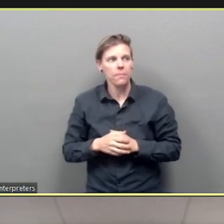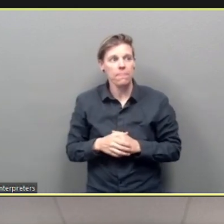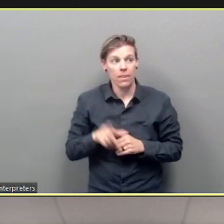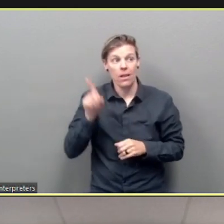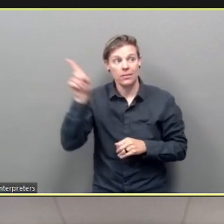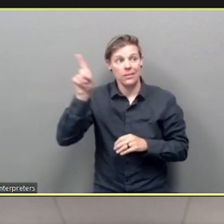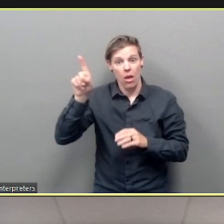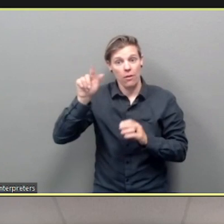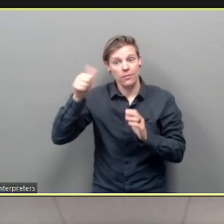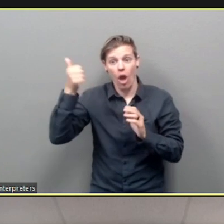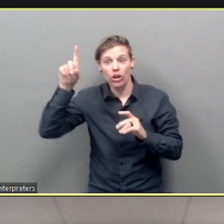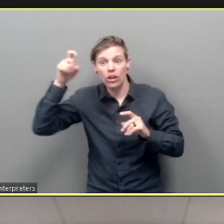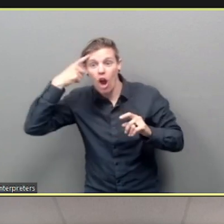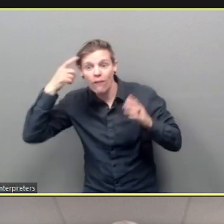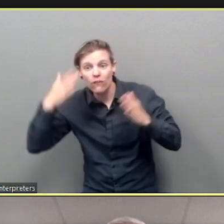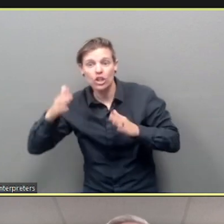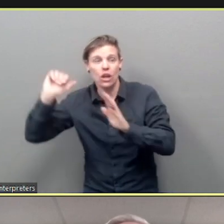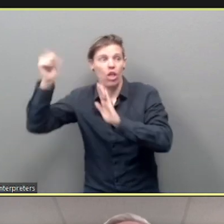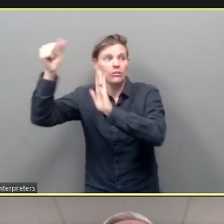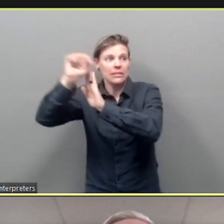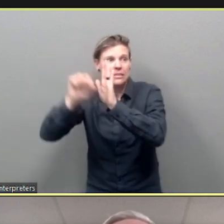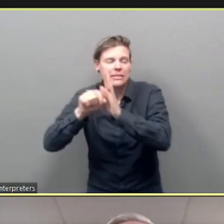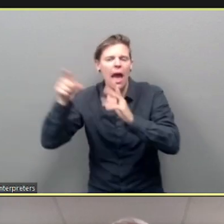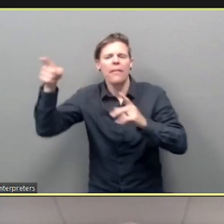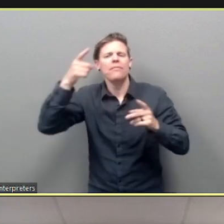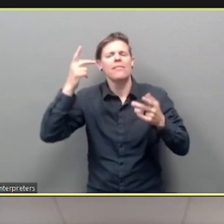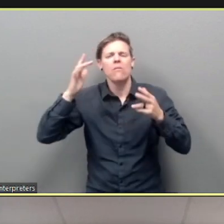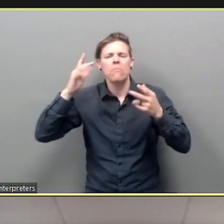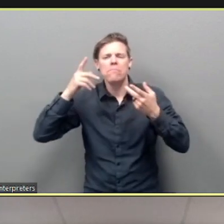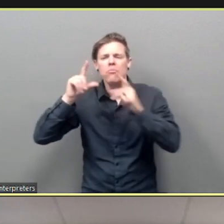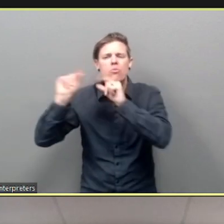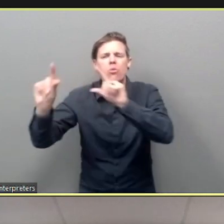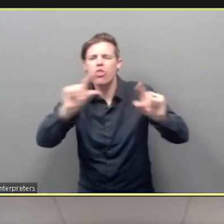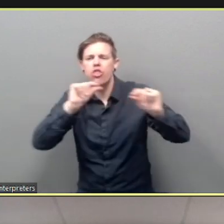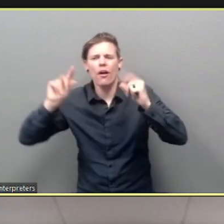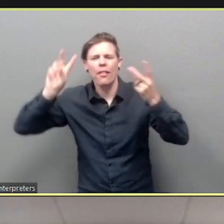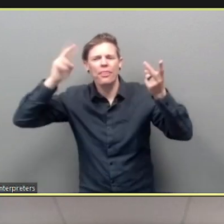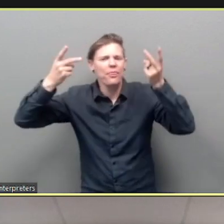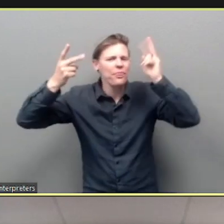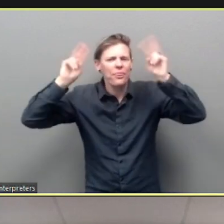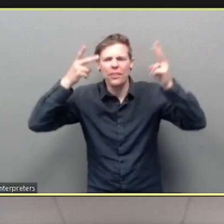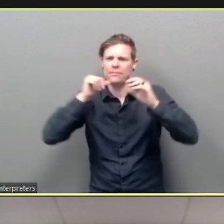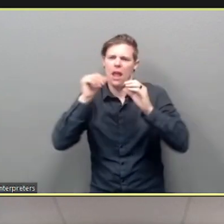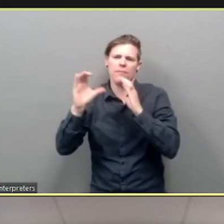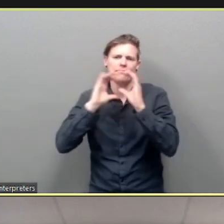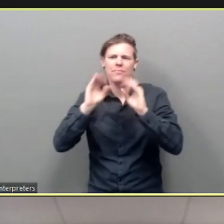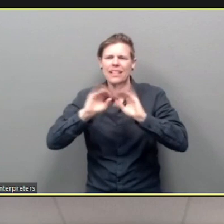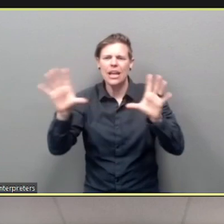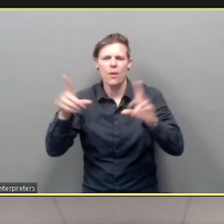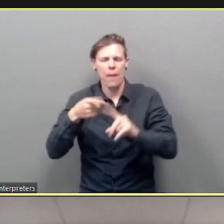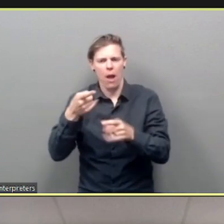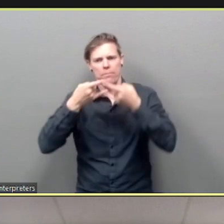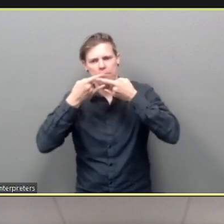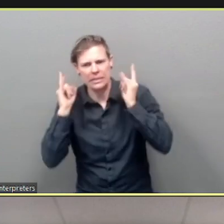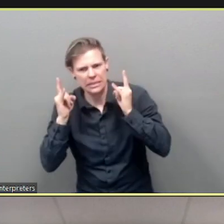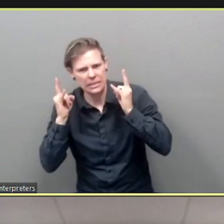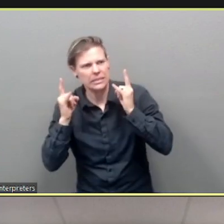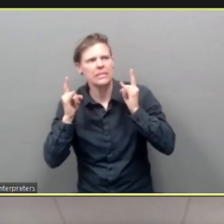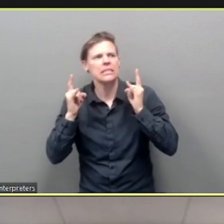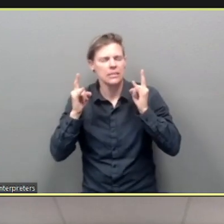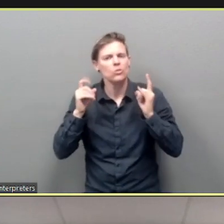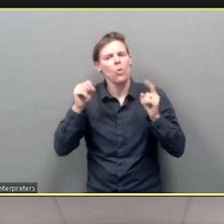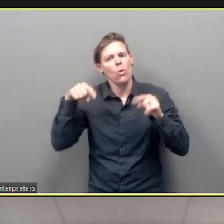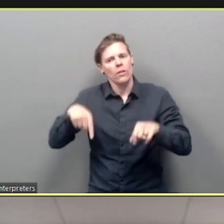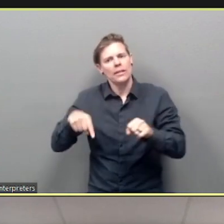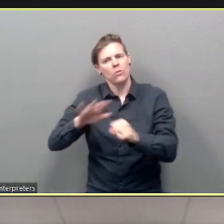complete misunderstanding of what it means to fight disease and what it means to fight a pandemic. So let me give you an example. You